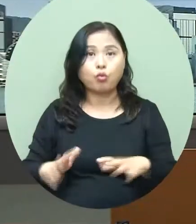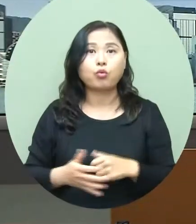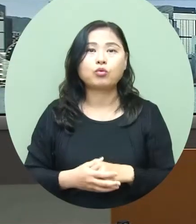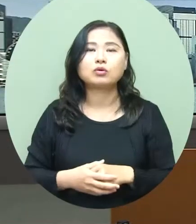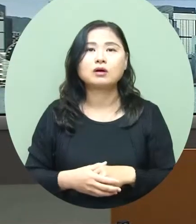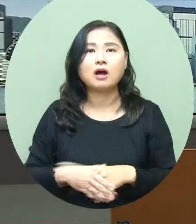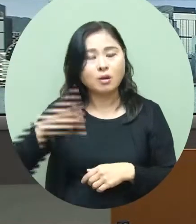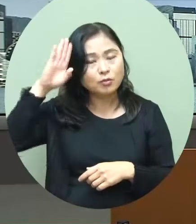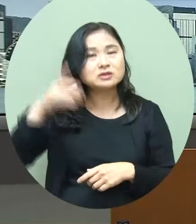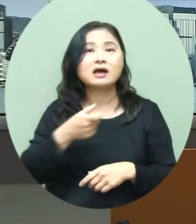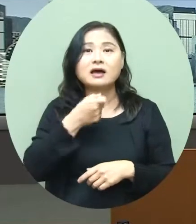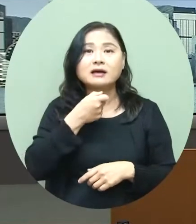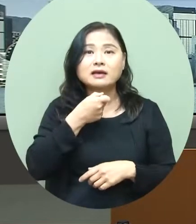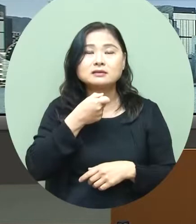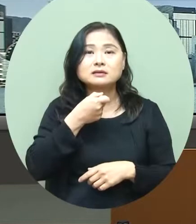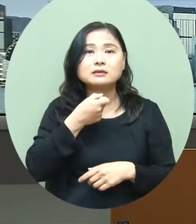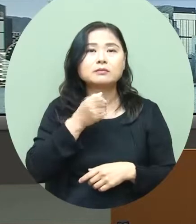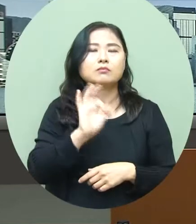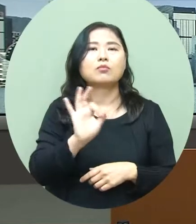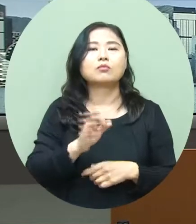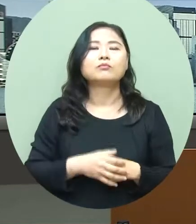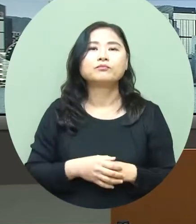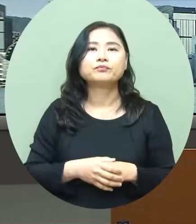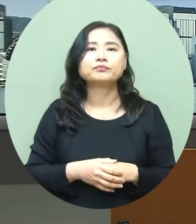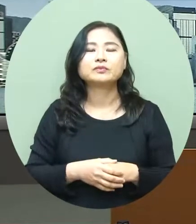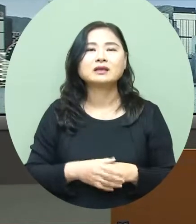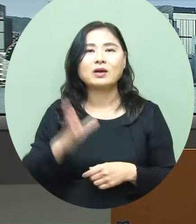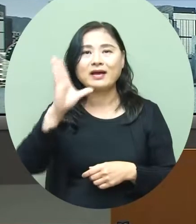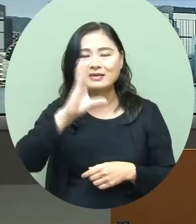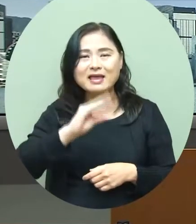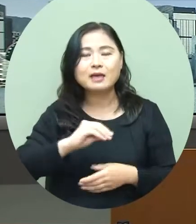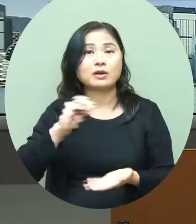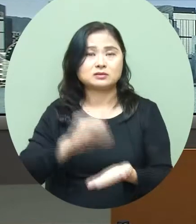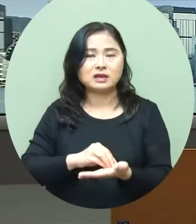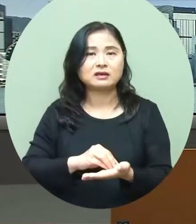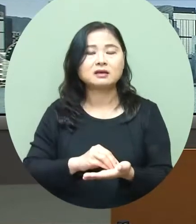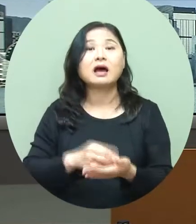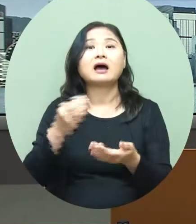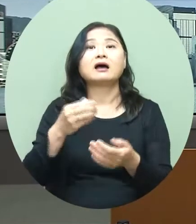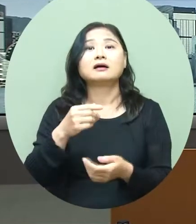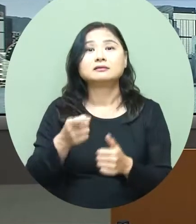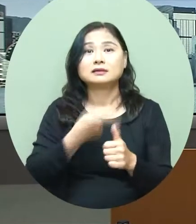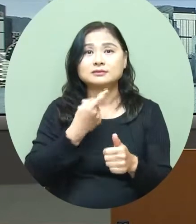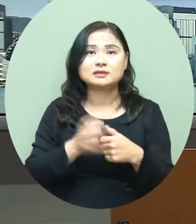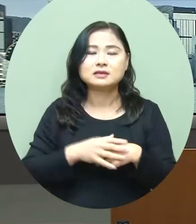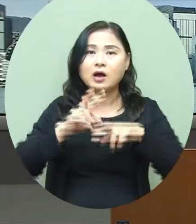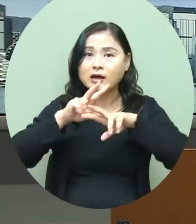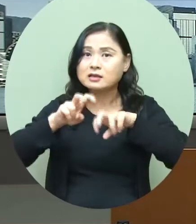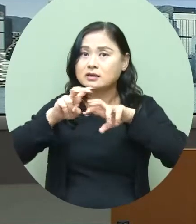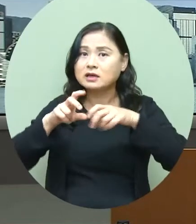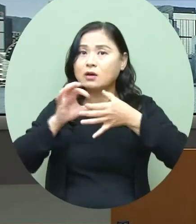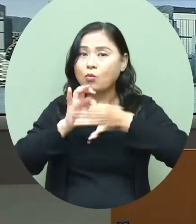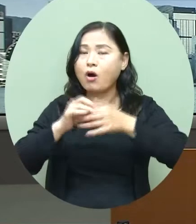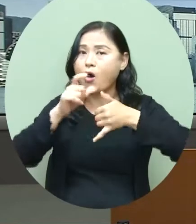Yes, because it is decided in the evening. Because we need to do some investigation on the cases to see whether they are